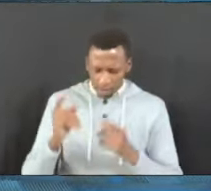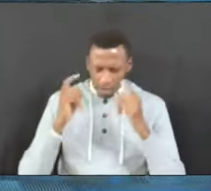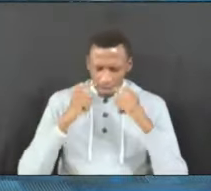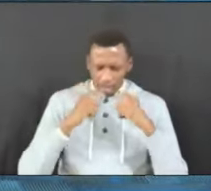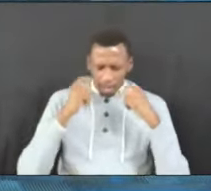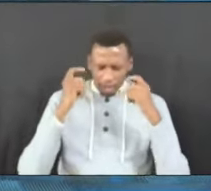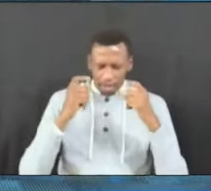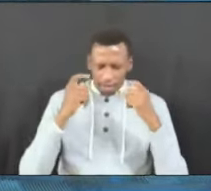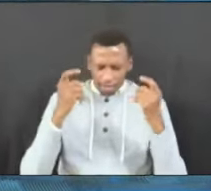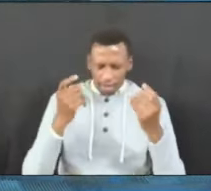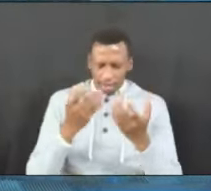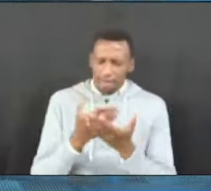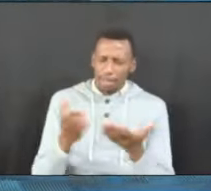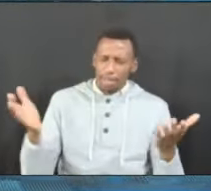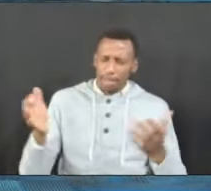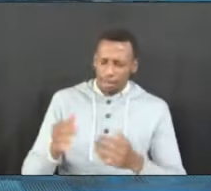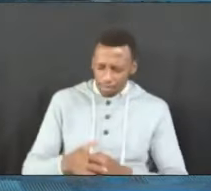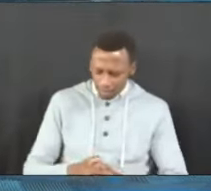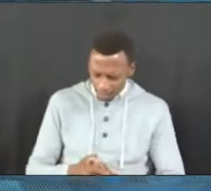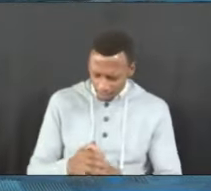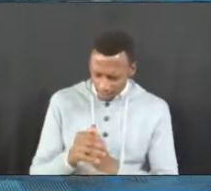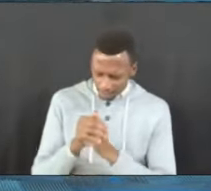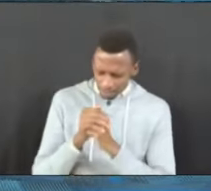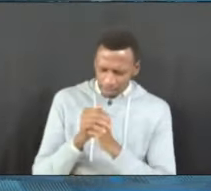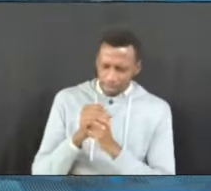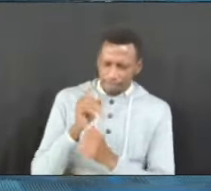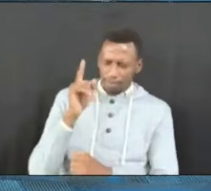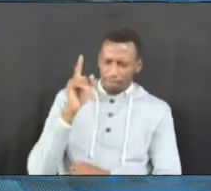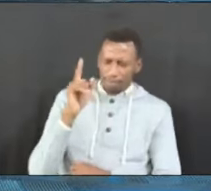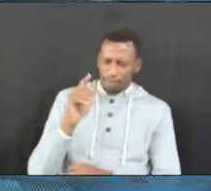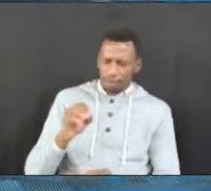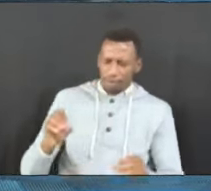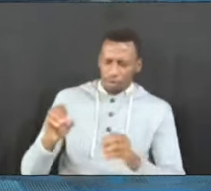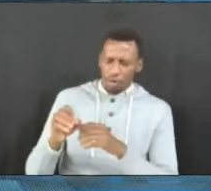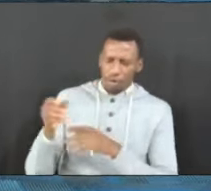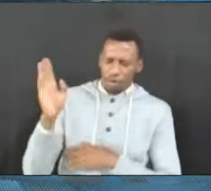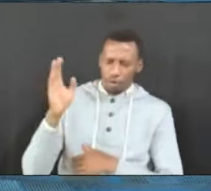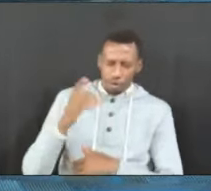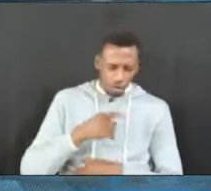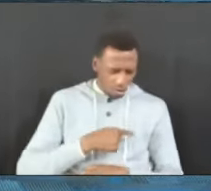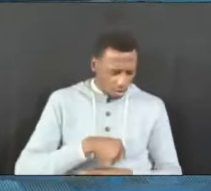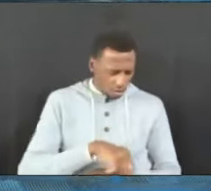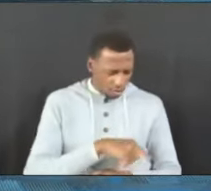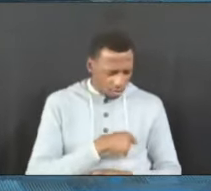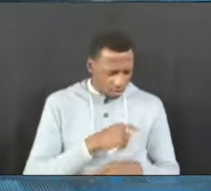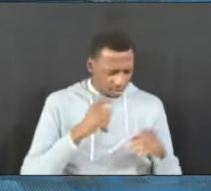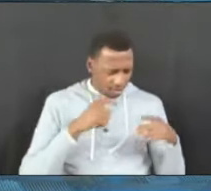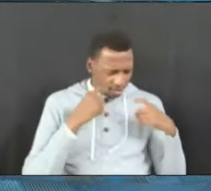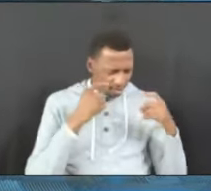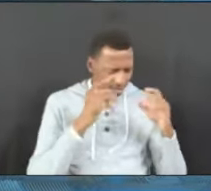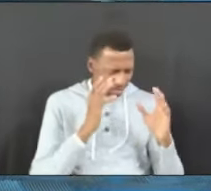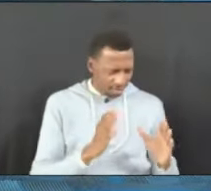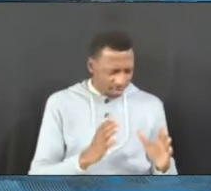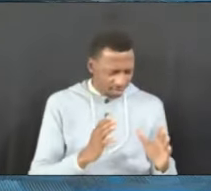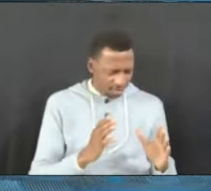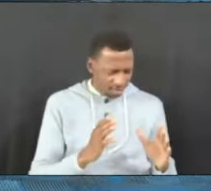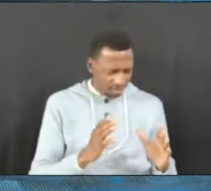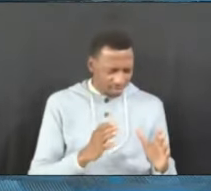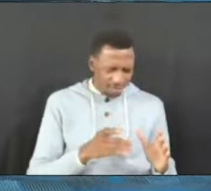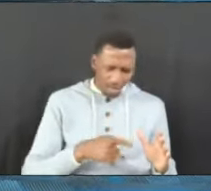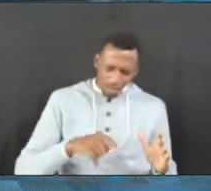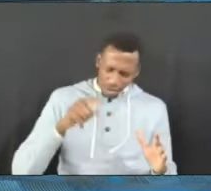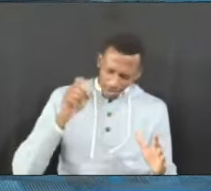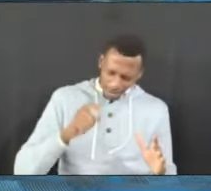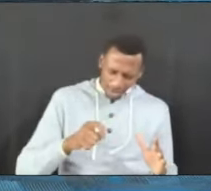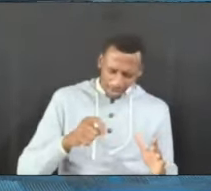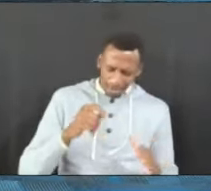how they adore you, O God. Father, we who are sinners, O Lord, how much more ought we to